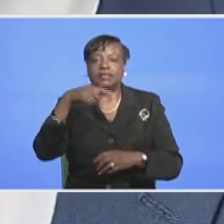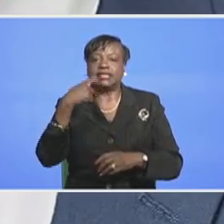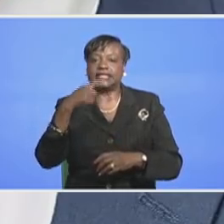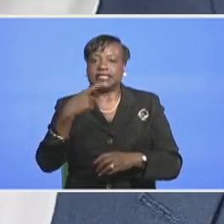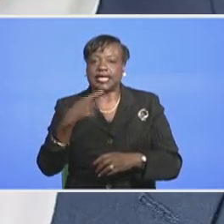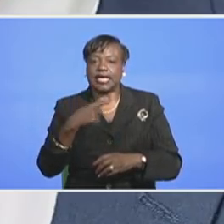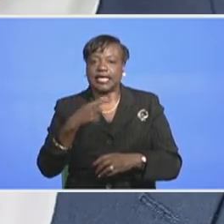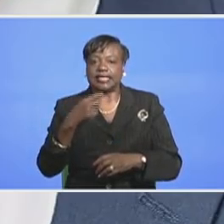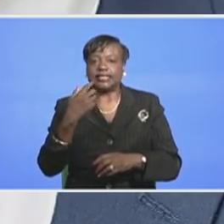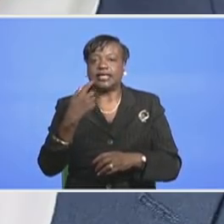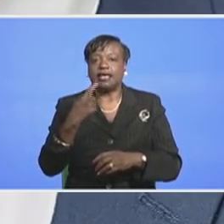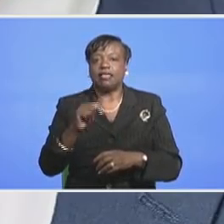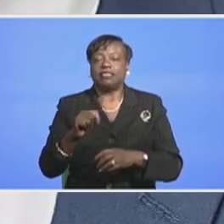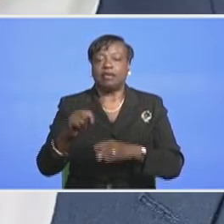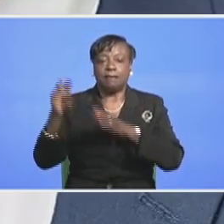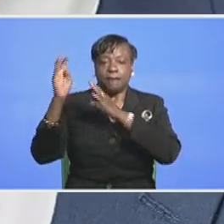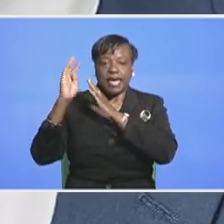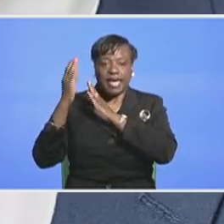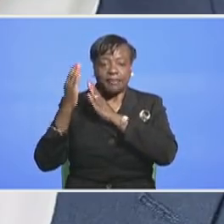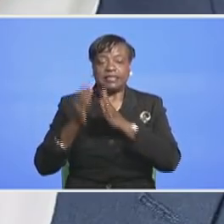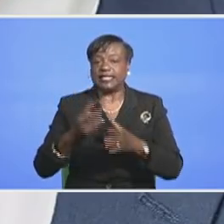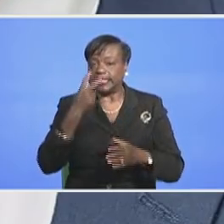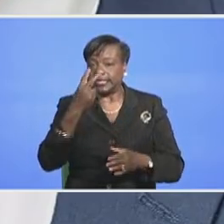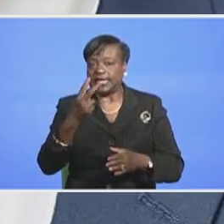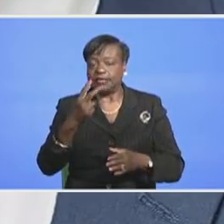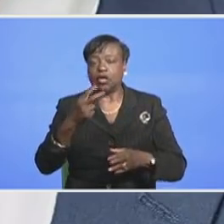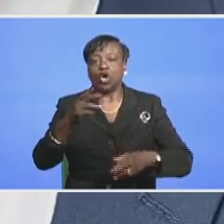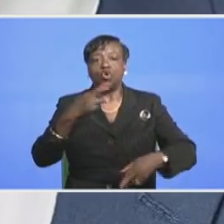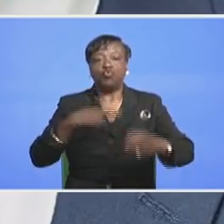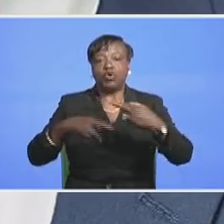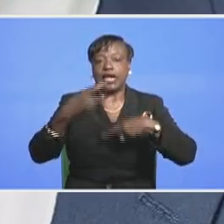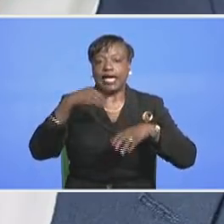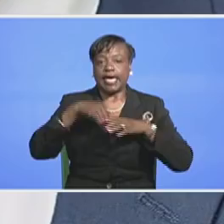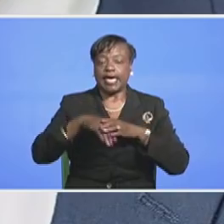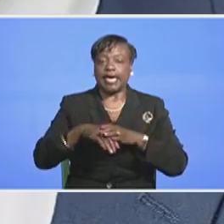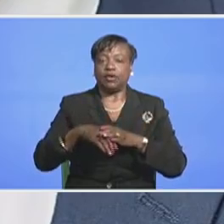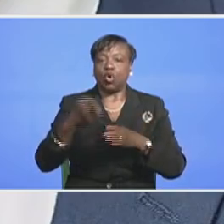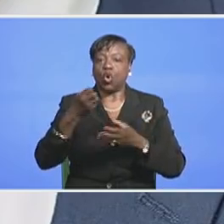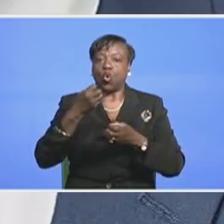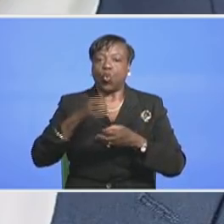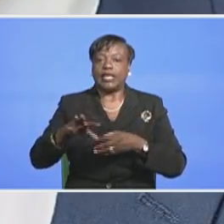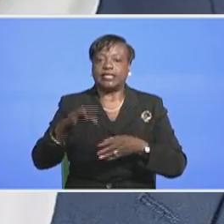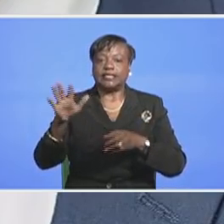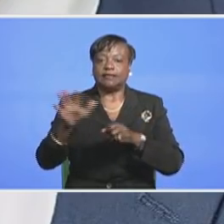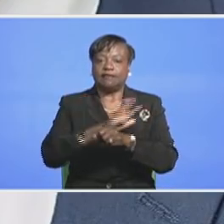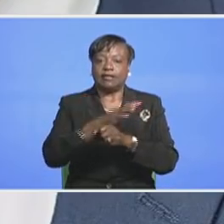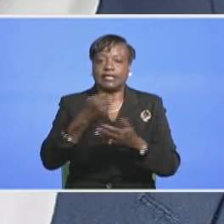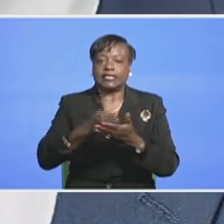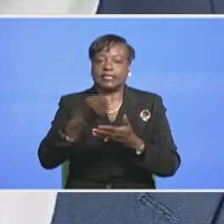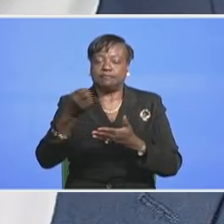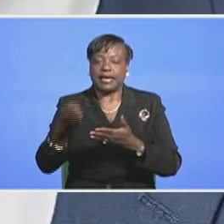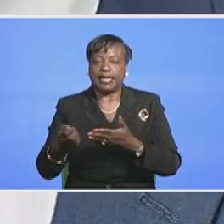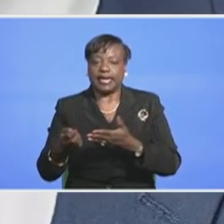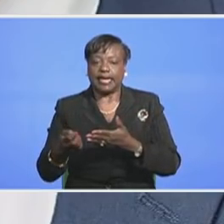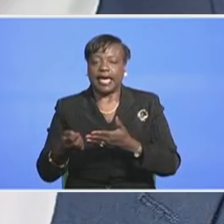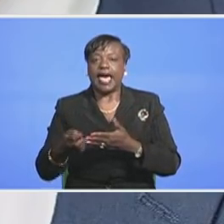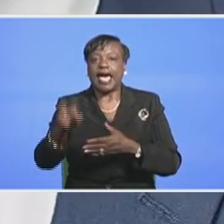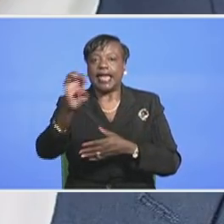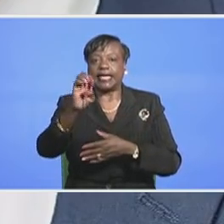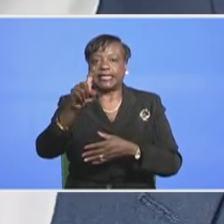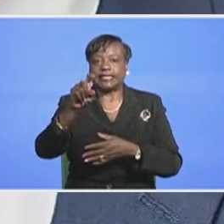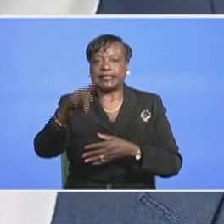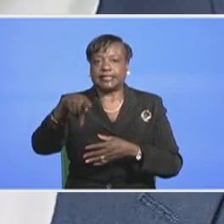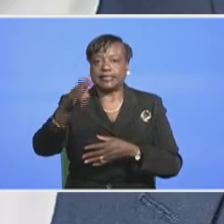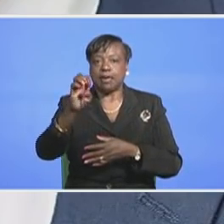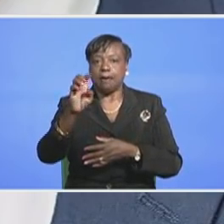reel in wasteful spending and spike in tourism. As a result, he says travel groups like Expedia have recognized the Bahamas. He says